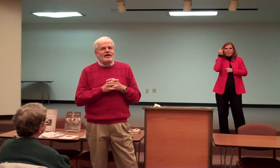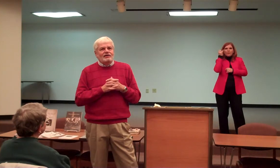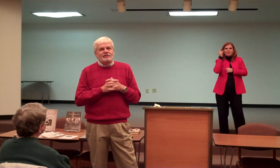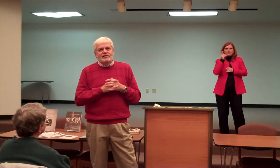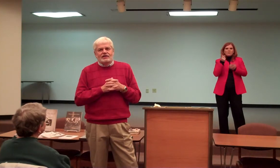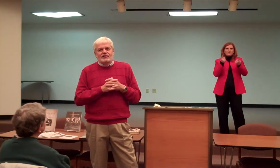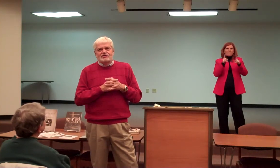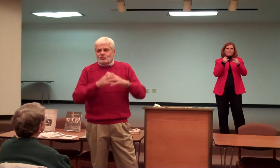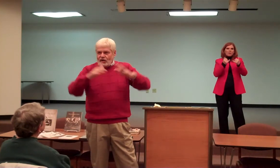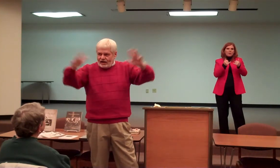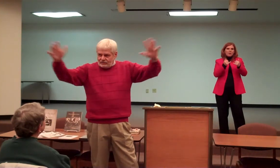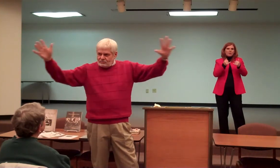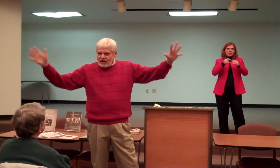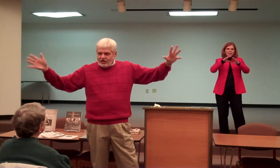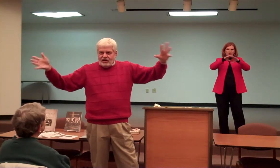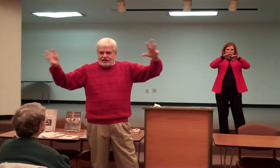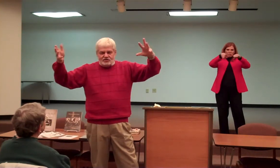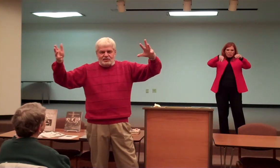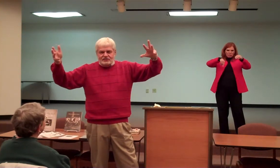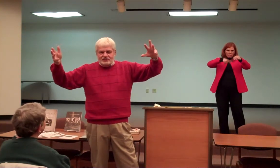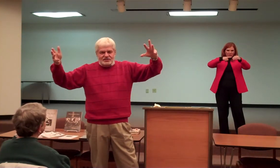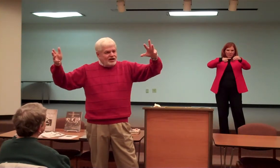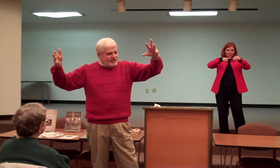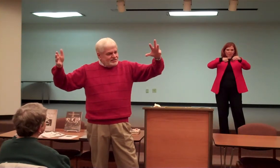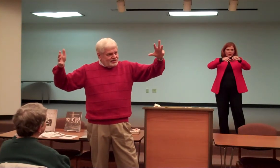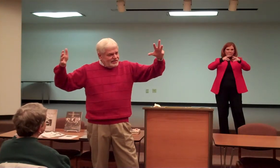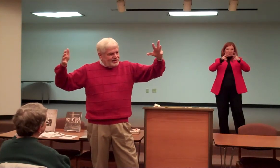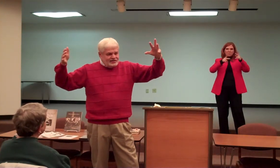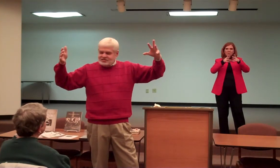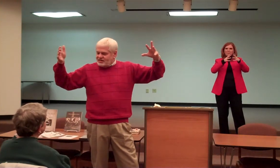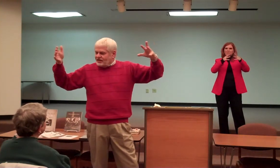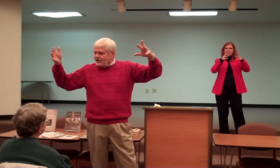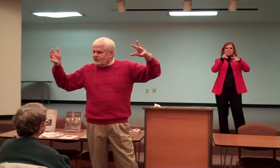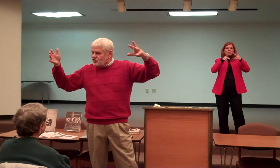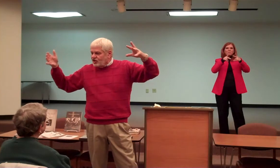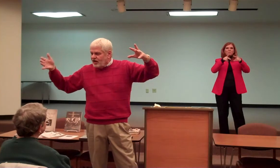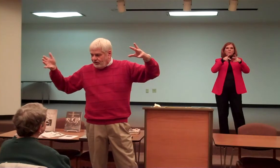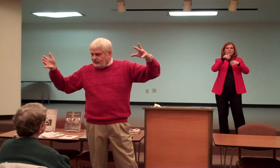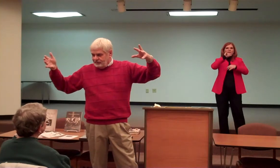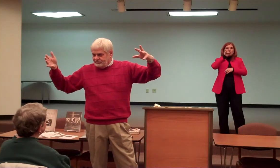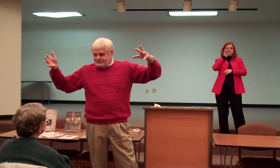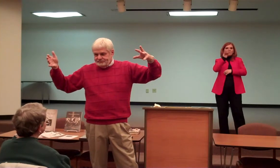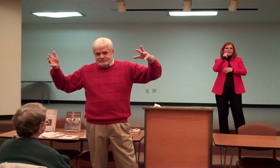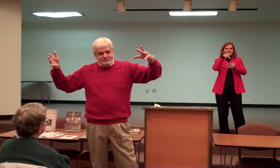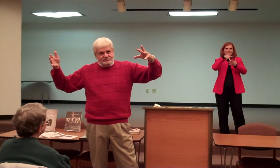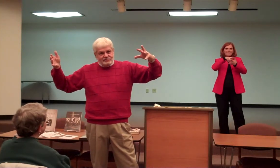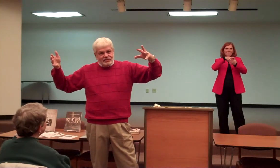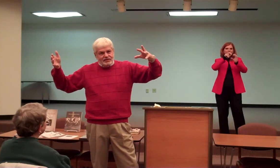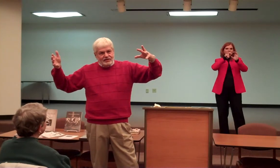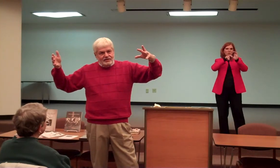happening now, surrounded by an audience about this size, and Kennedy standing on a chair,